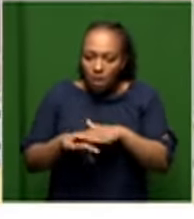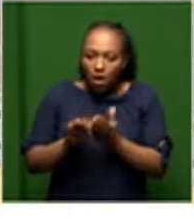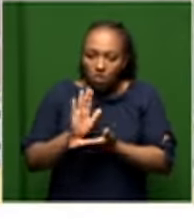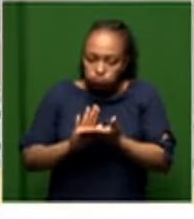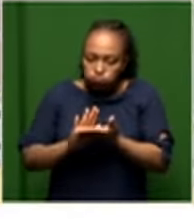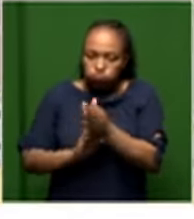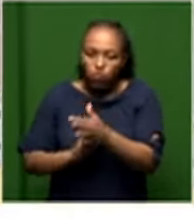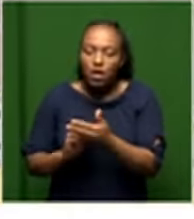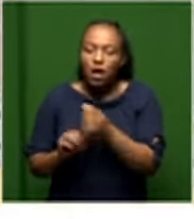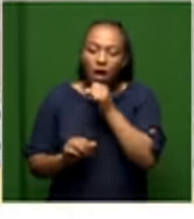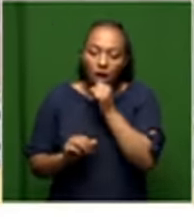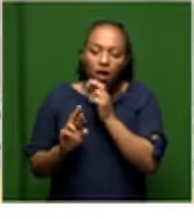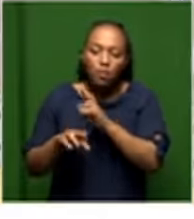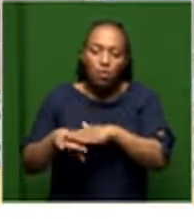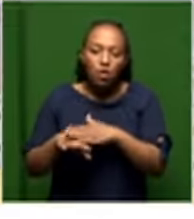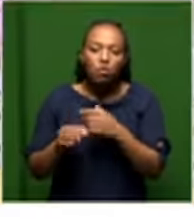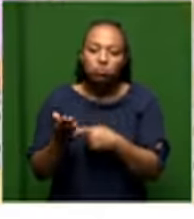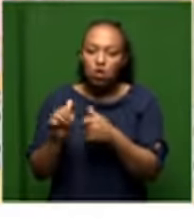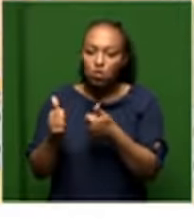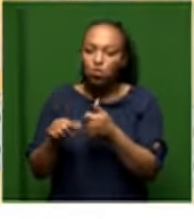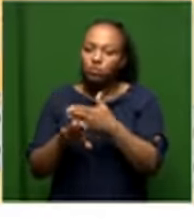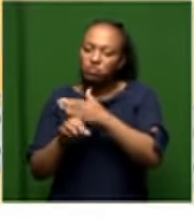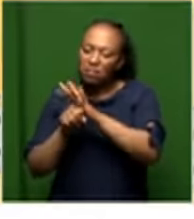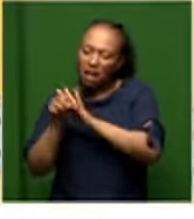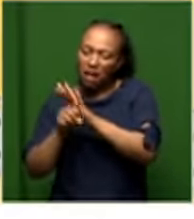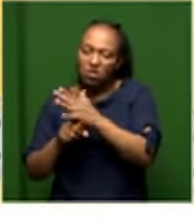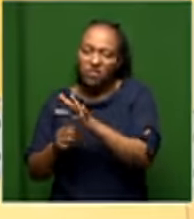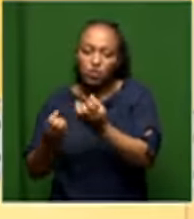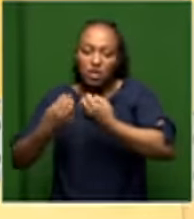reports from you. But a great preview there from Samkele ahead of that court case.